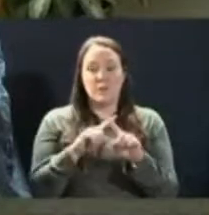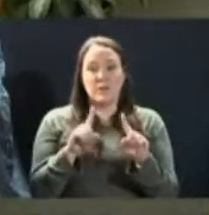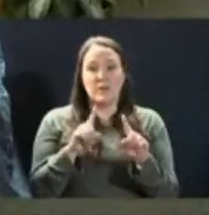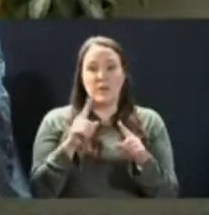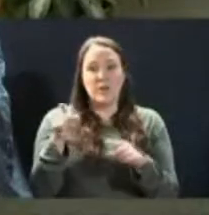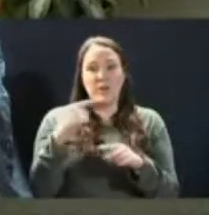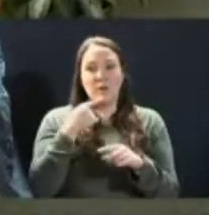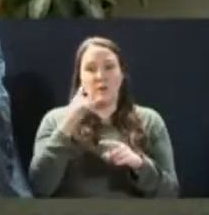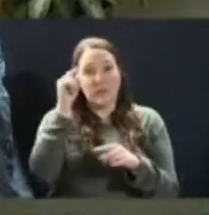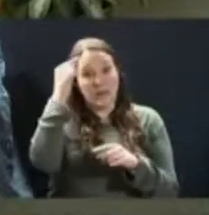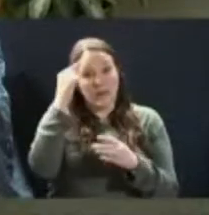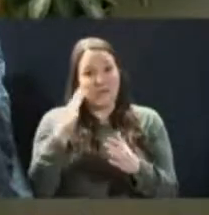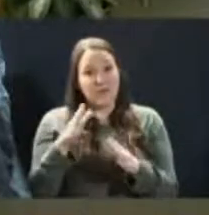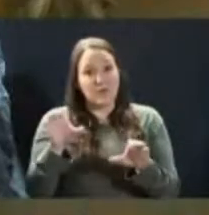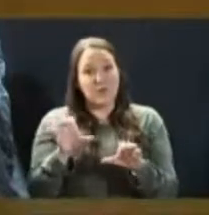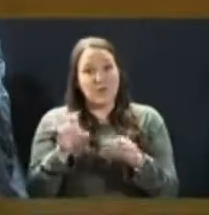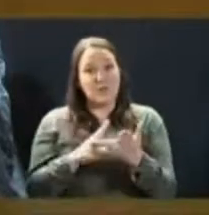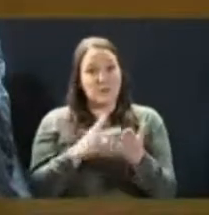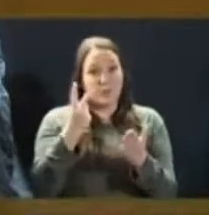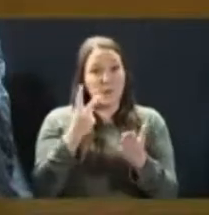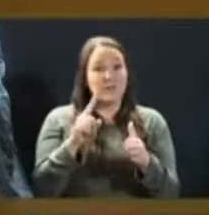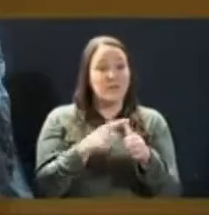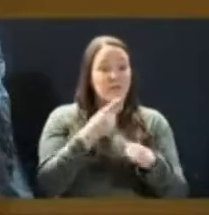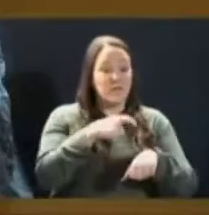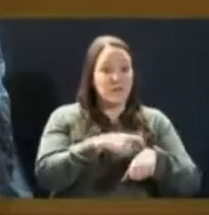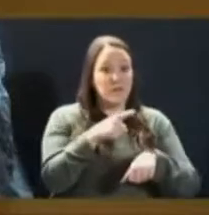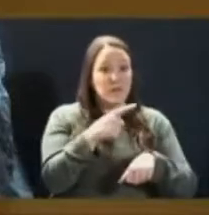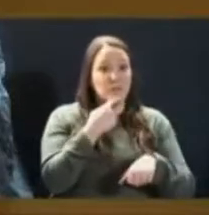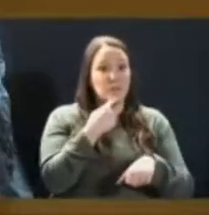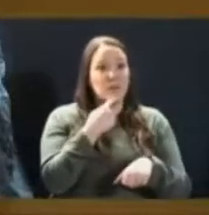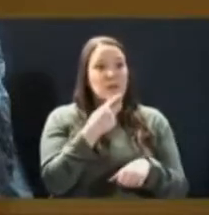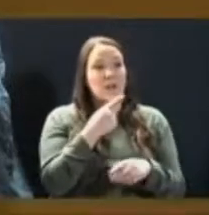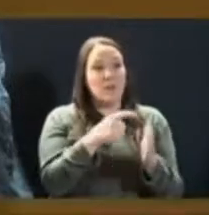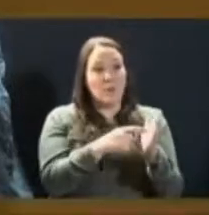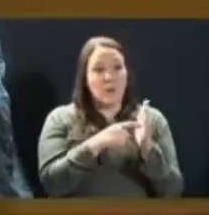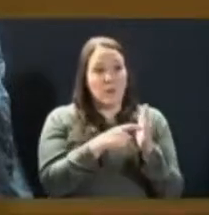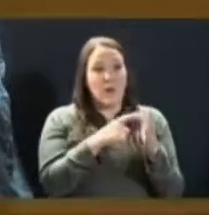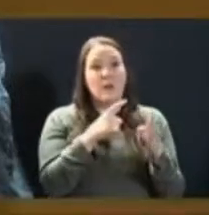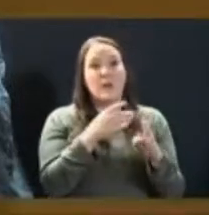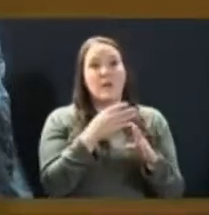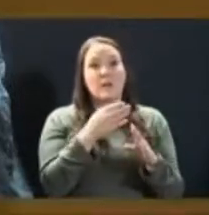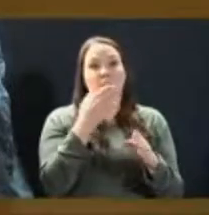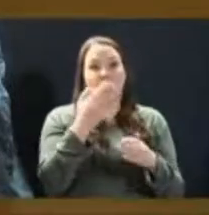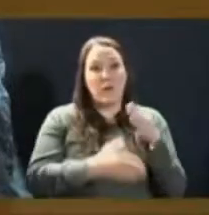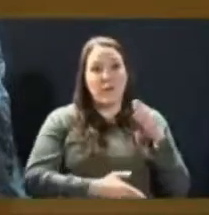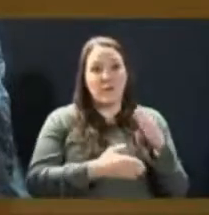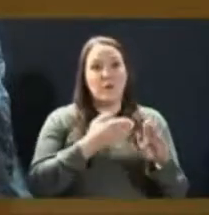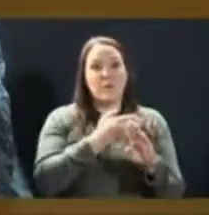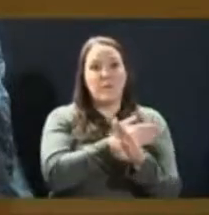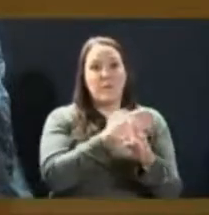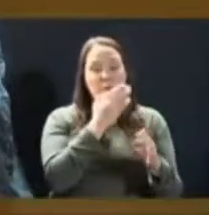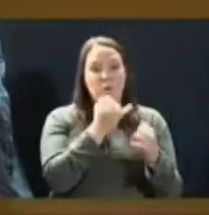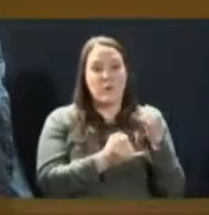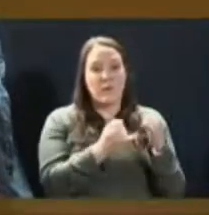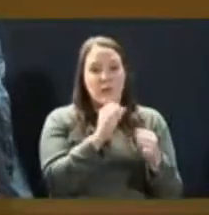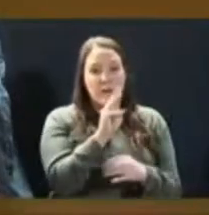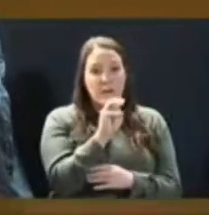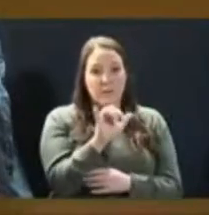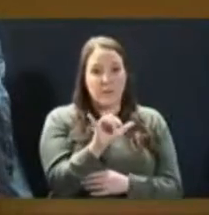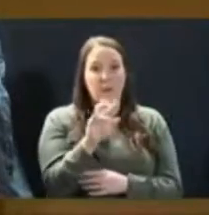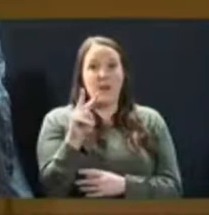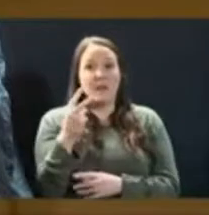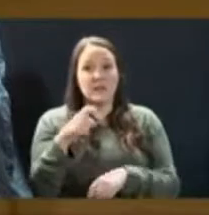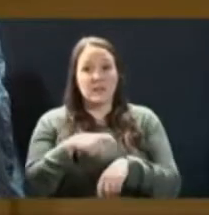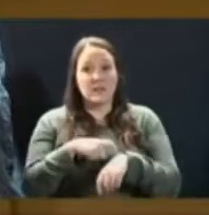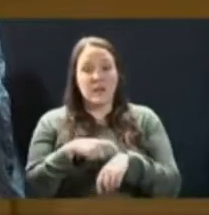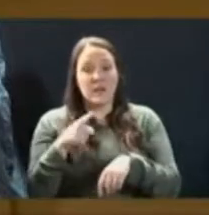the governor's actions twice. The first time you said it, you said he's requiring by the end of May that mask mandates be lifted. And the second time you